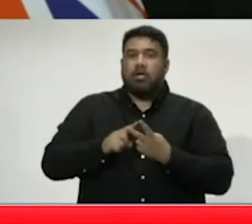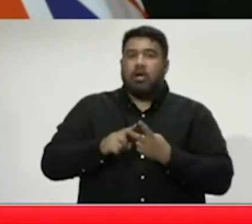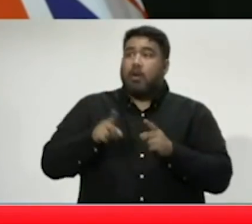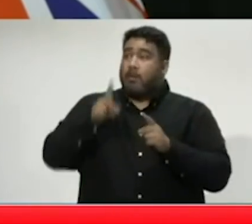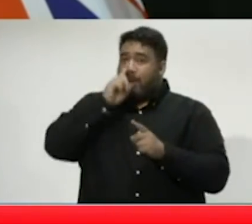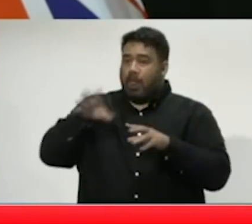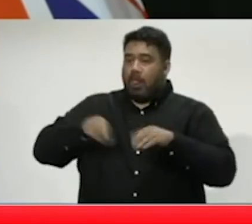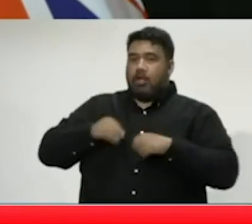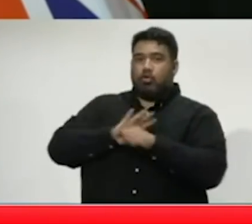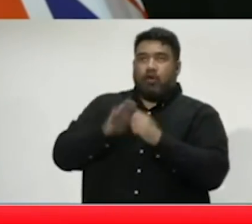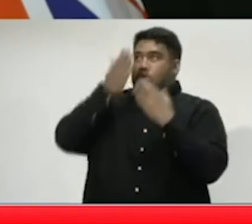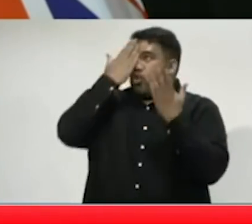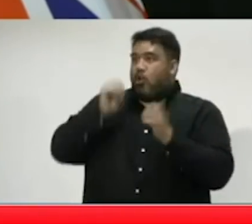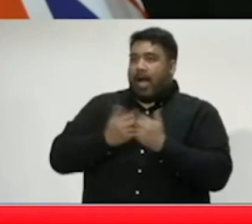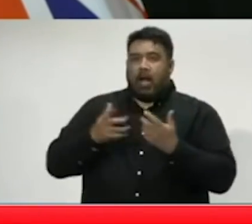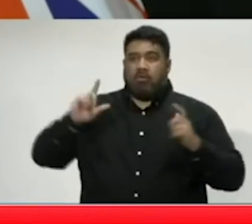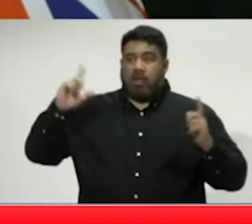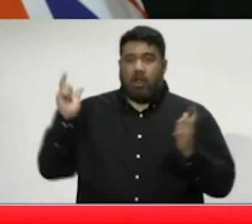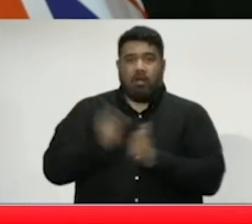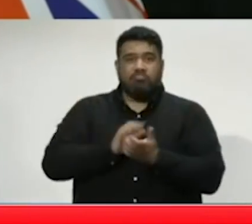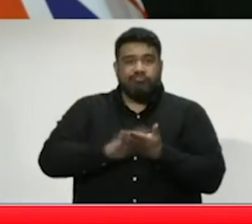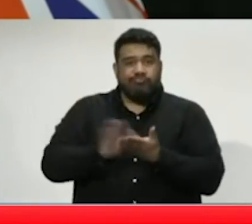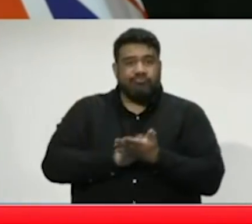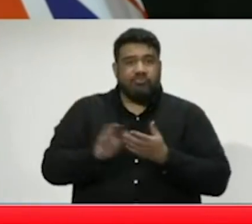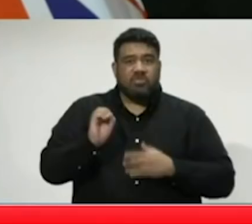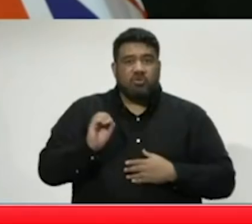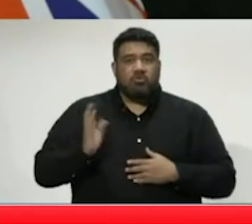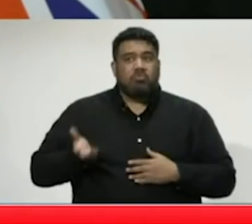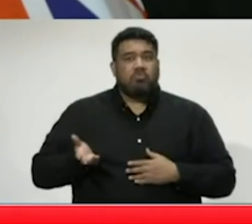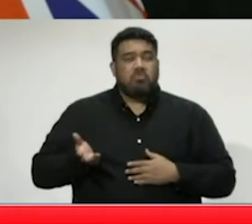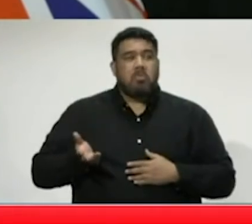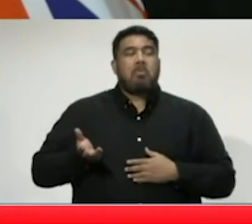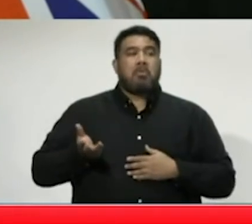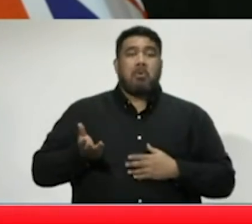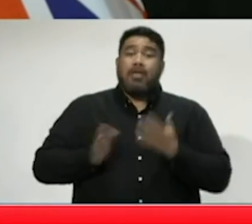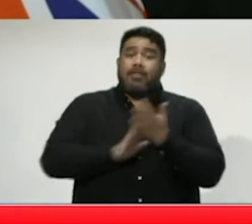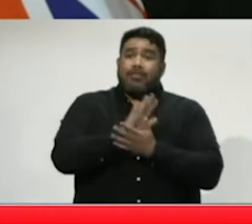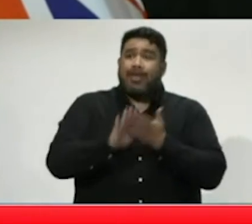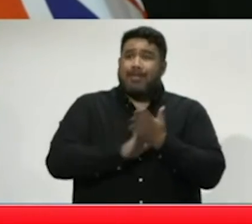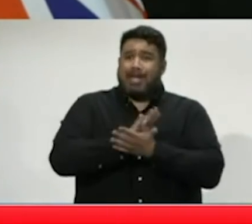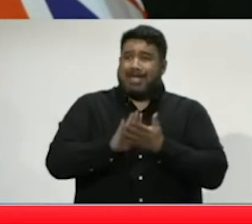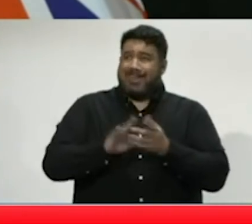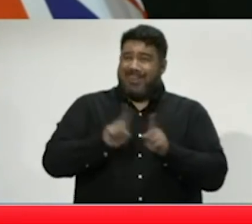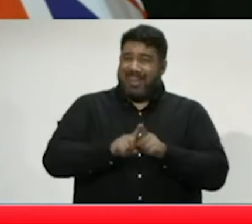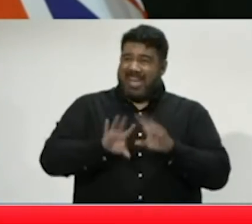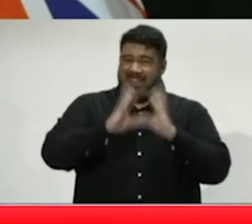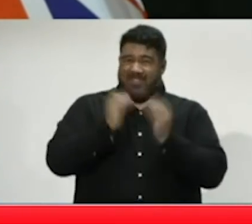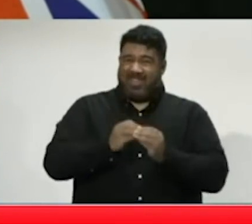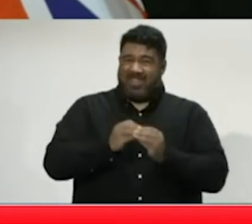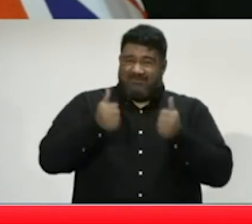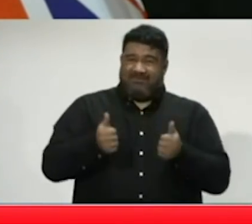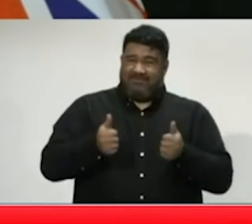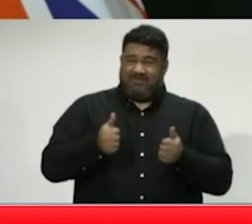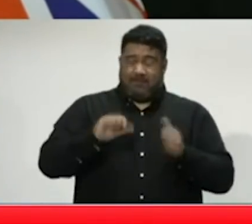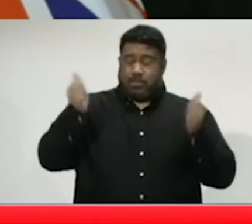a high degree of certainty that there is no community transmission in New Zealand. But our journey is far from over. COVID-19 is